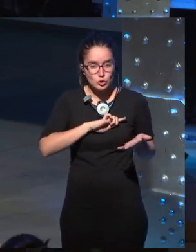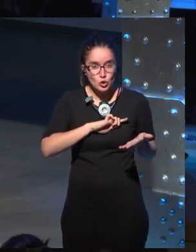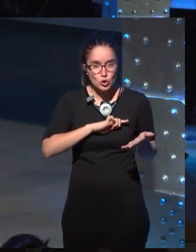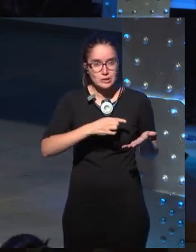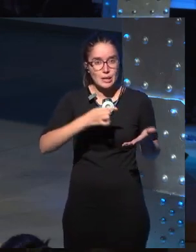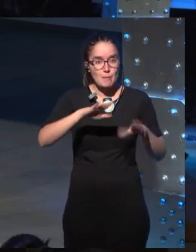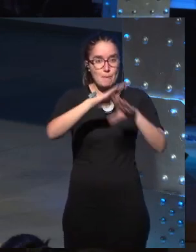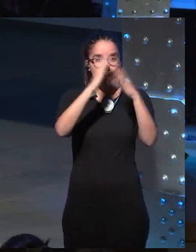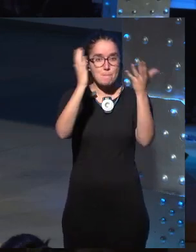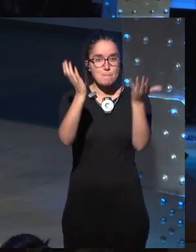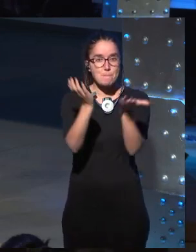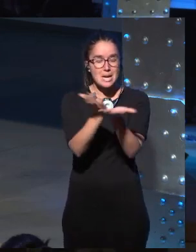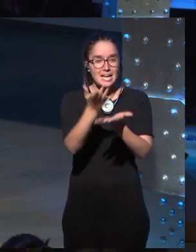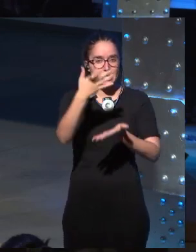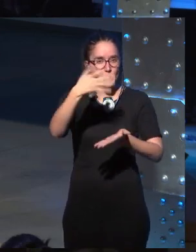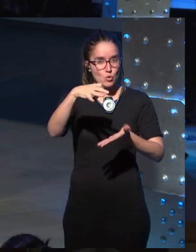life. So,